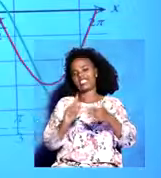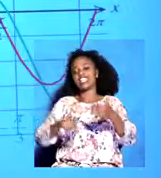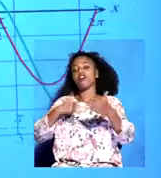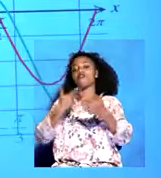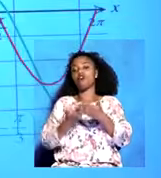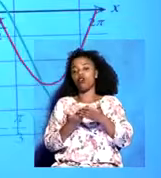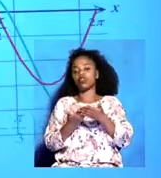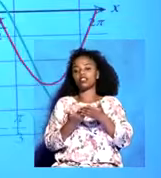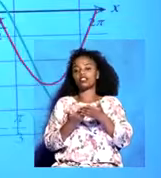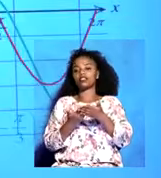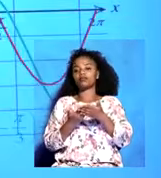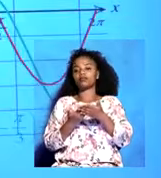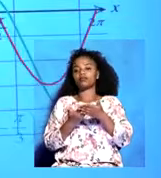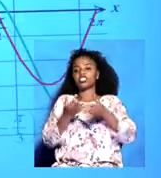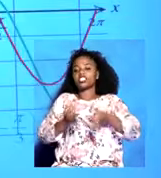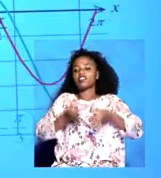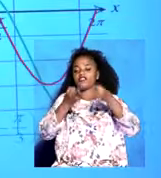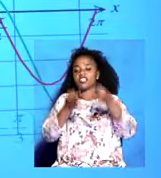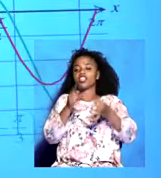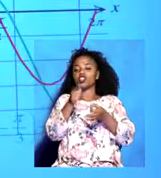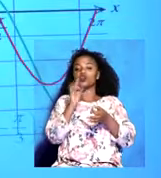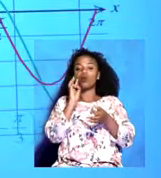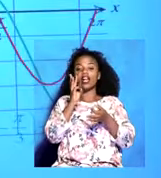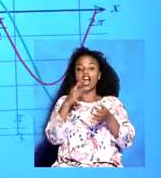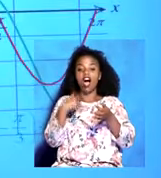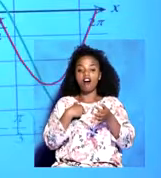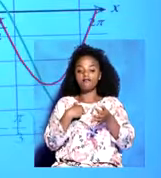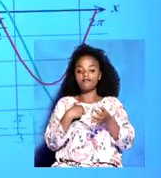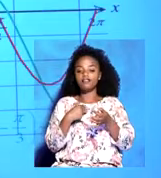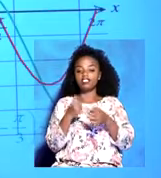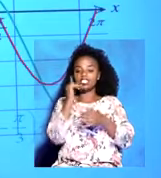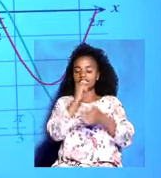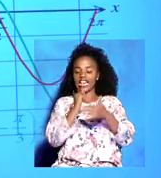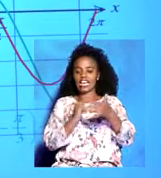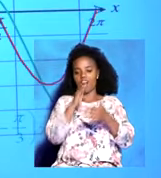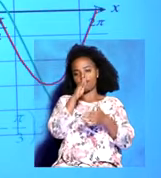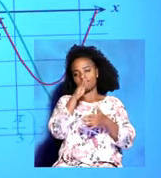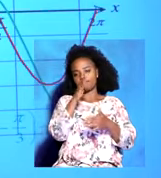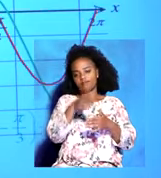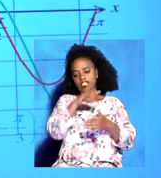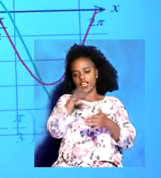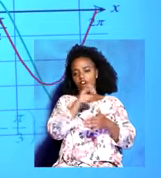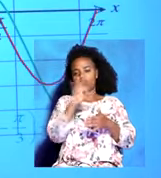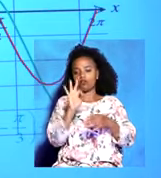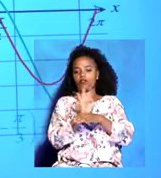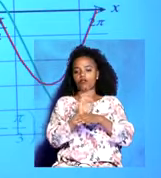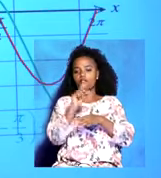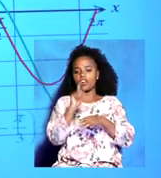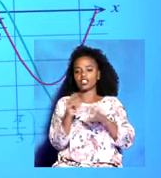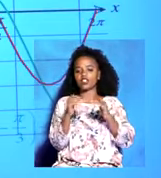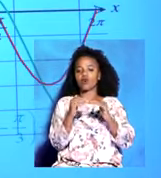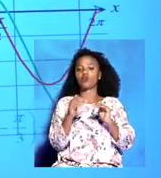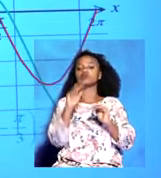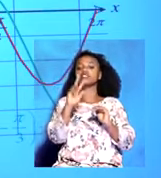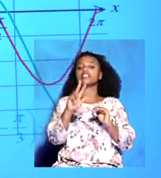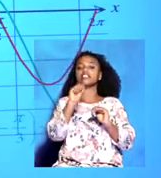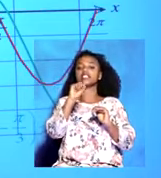Therefore, by shifting, you will have the graph of f of x is equals to 3